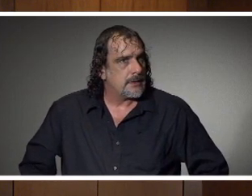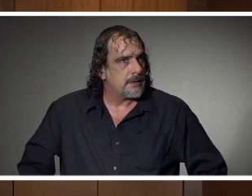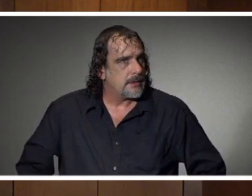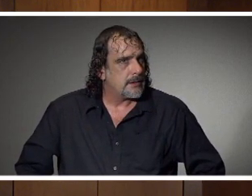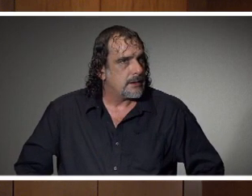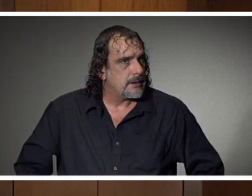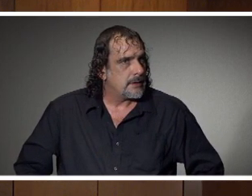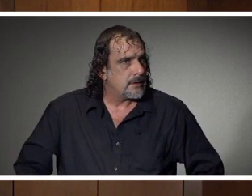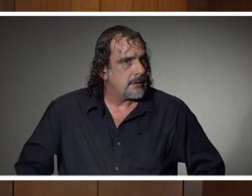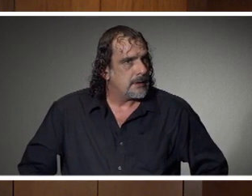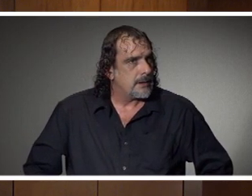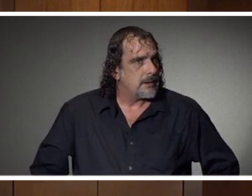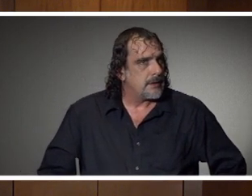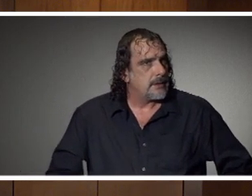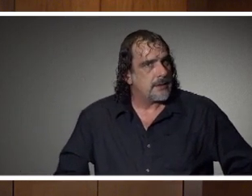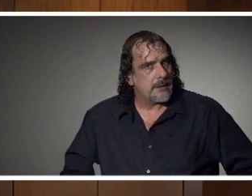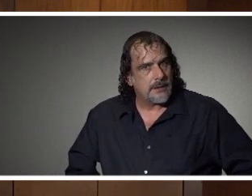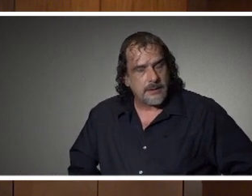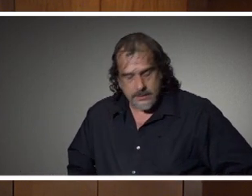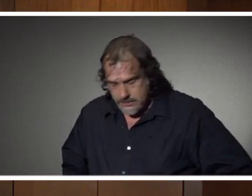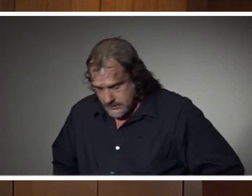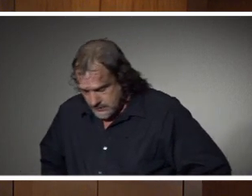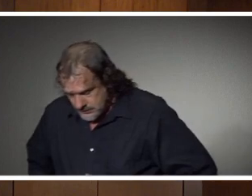Jeff Pender with Mississippi Today has a question.